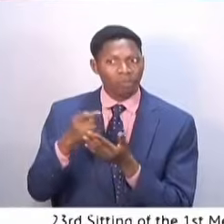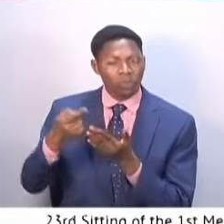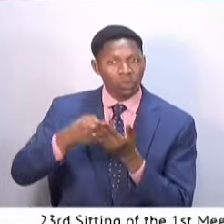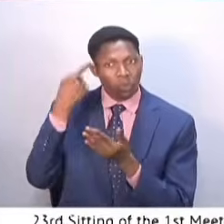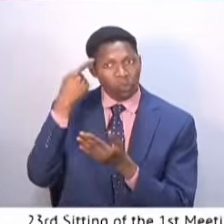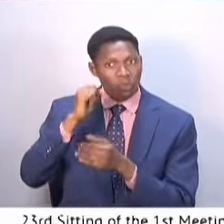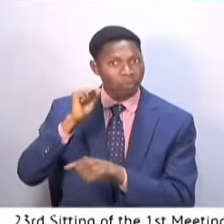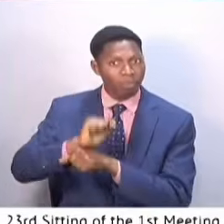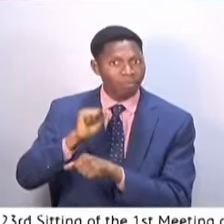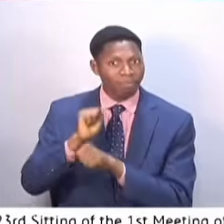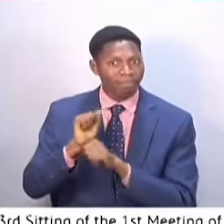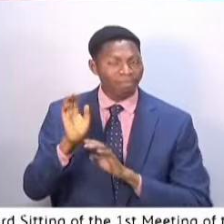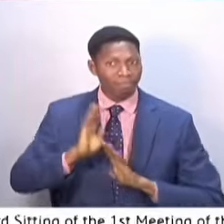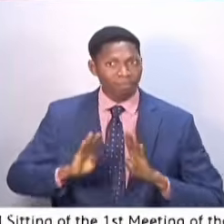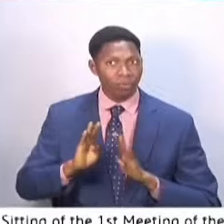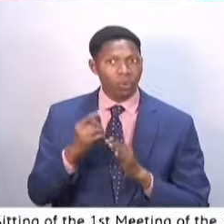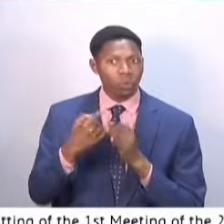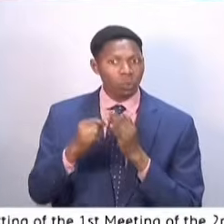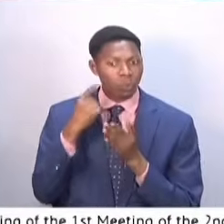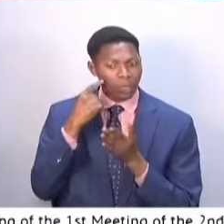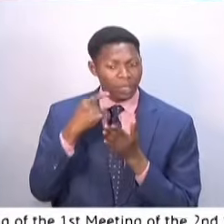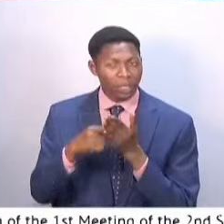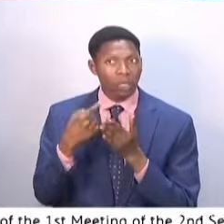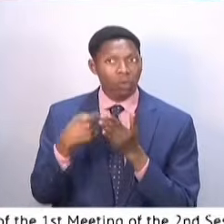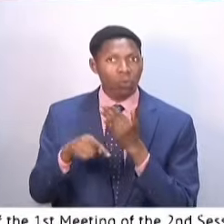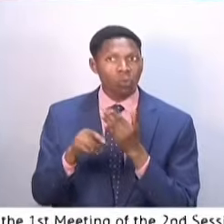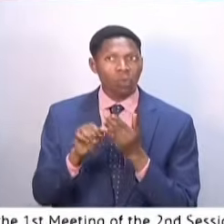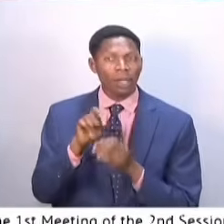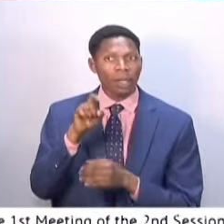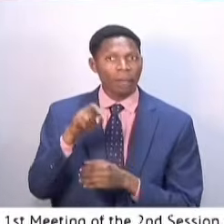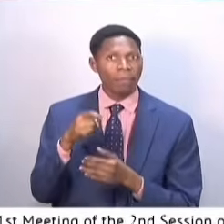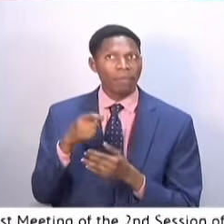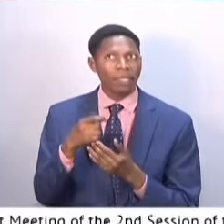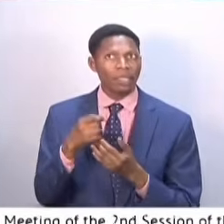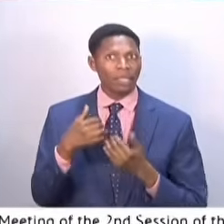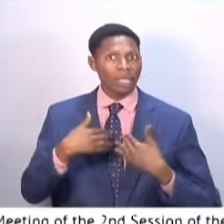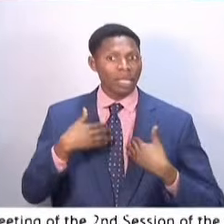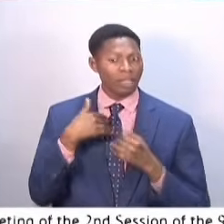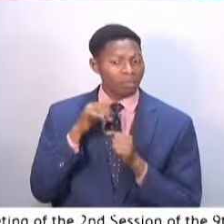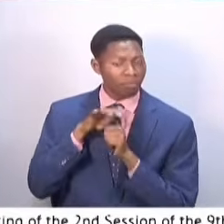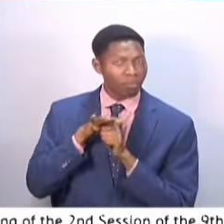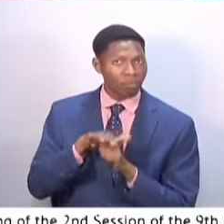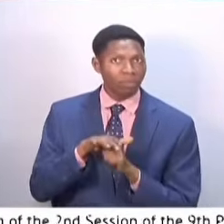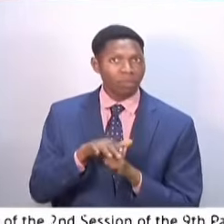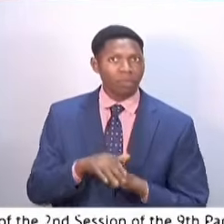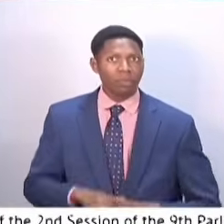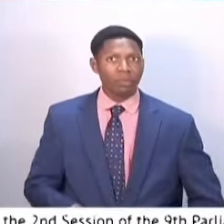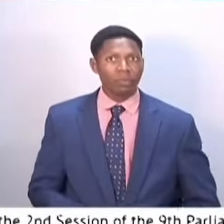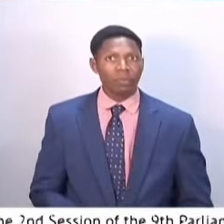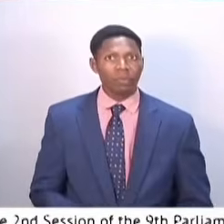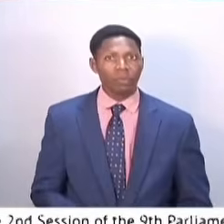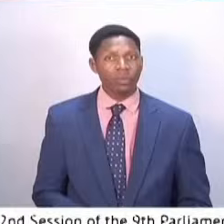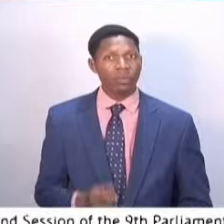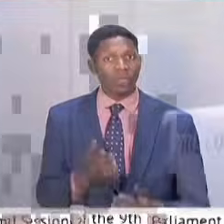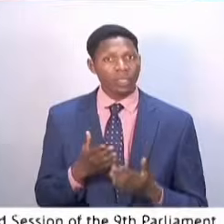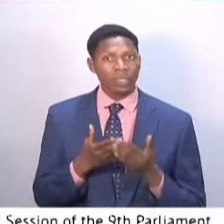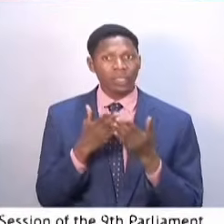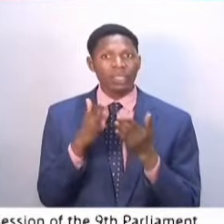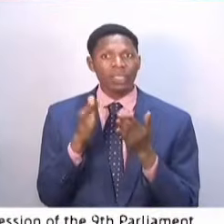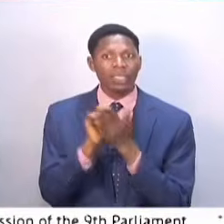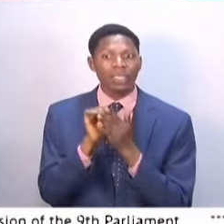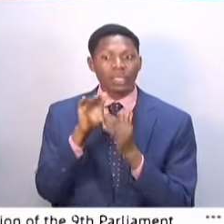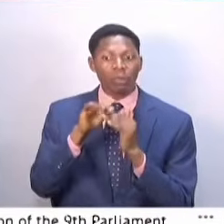misconduct cases were found to be dealing with severe depression. This suggests that